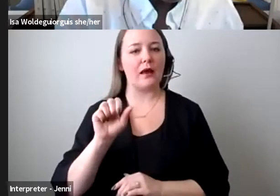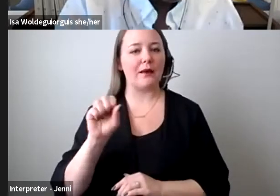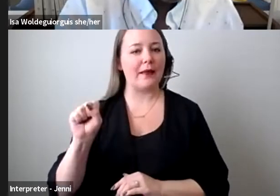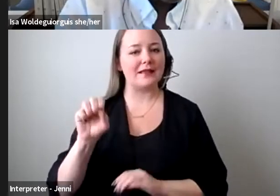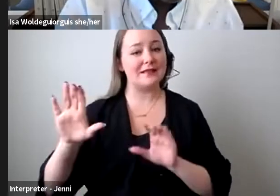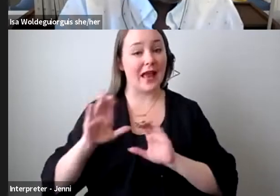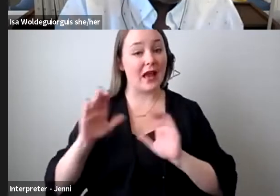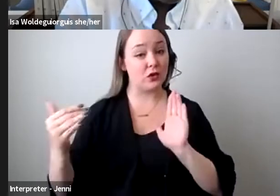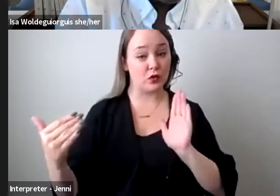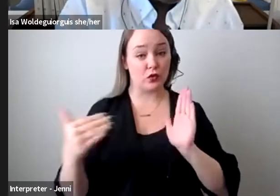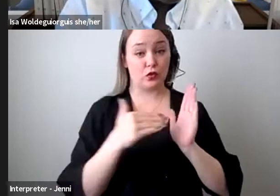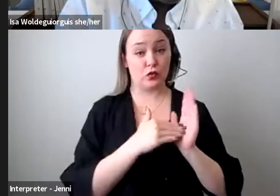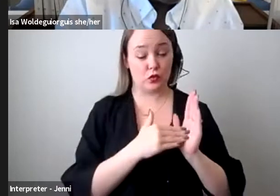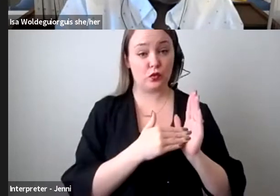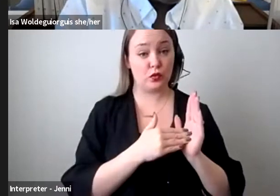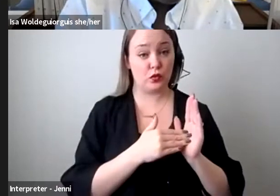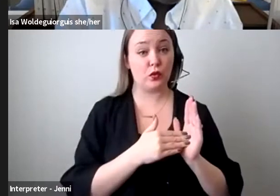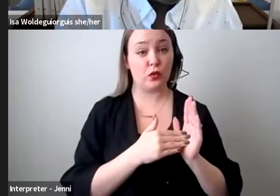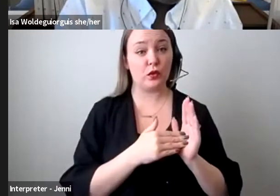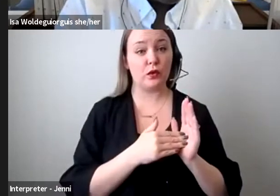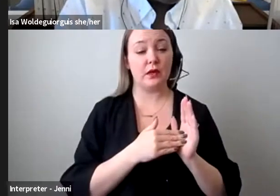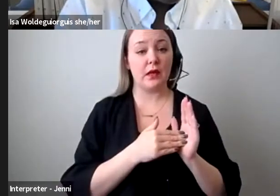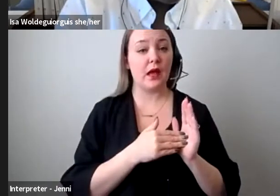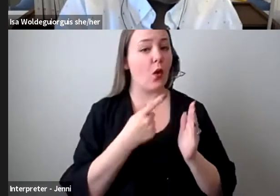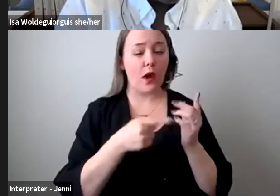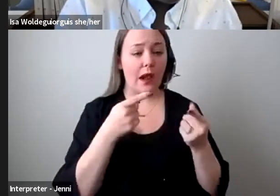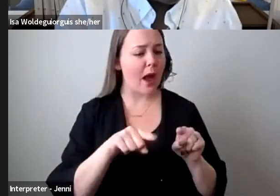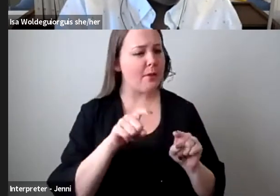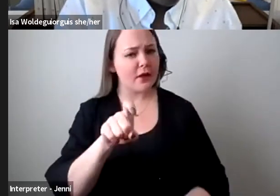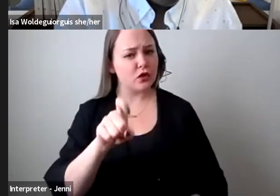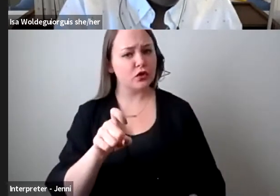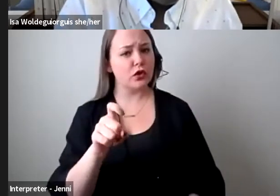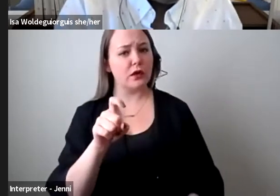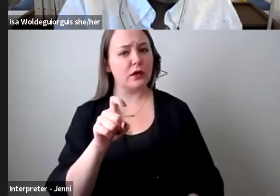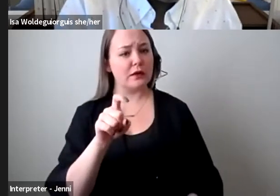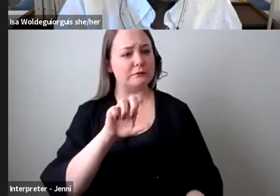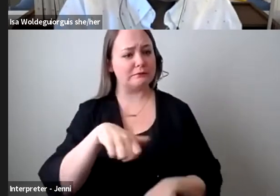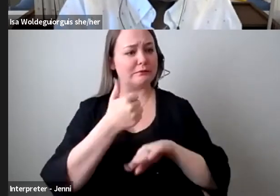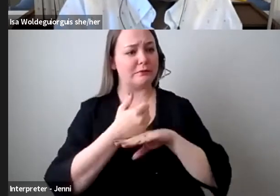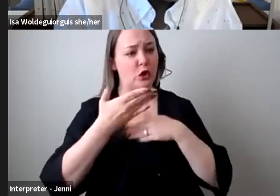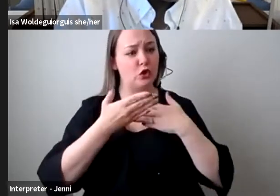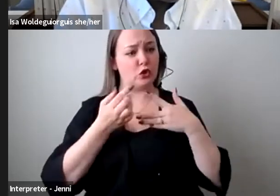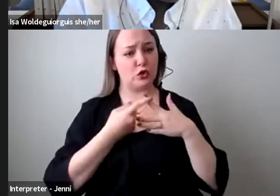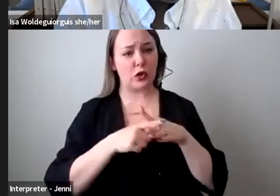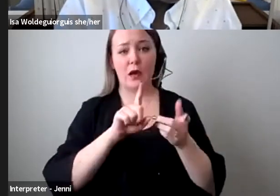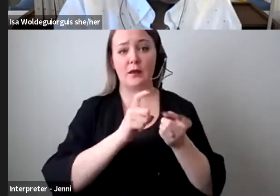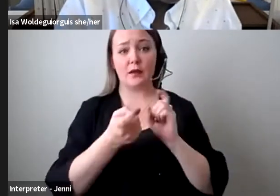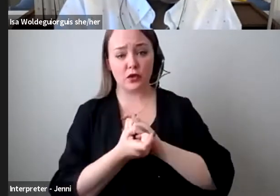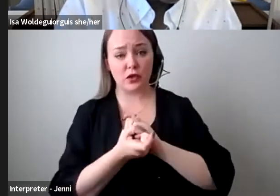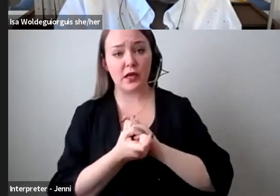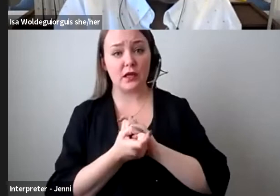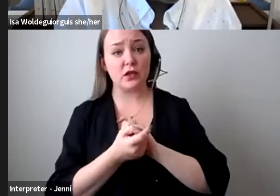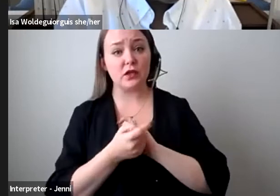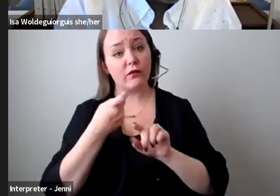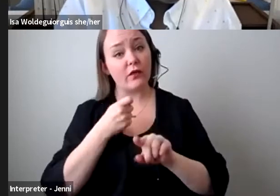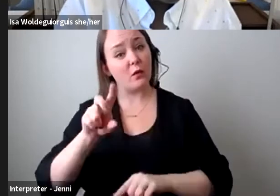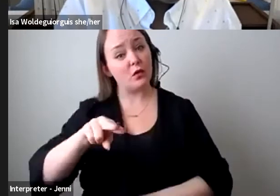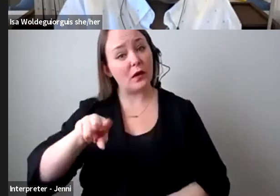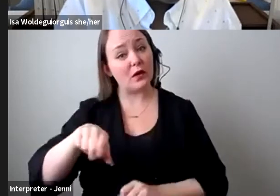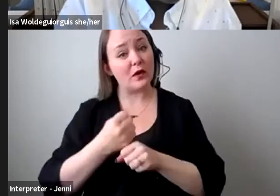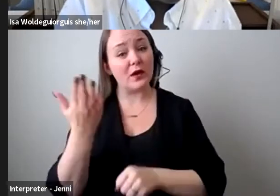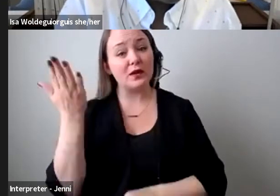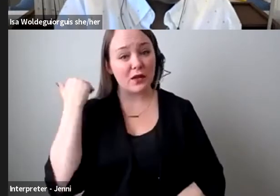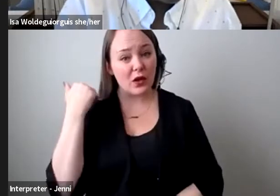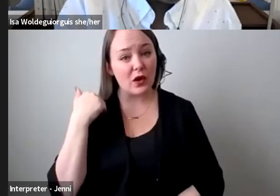and the things that So happened that should have created the change from 22 that, yeah, years ago.